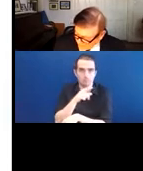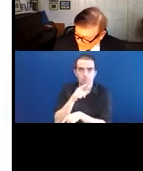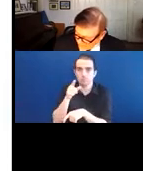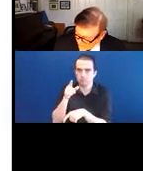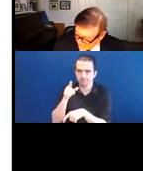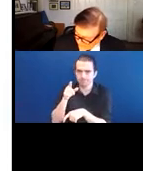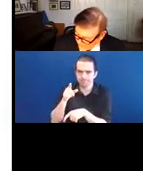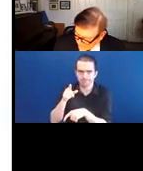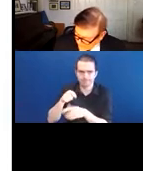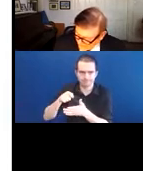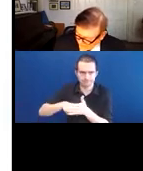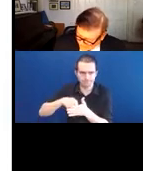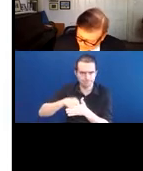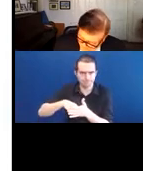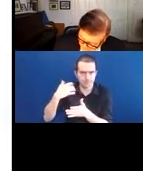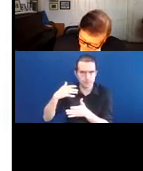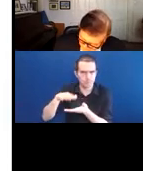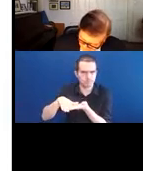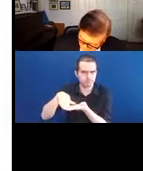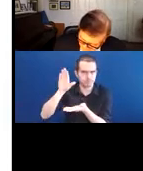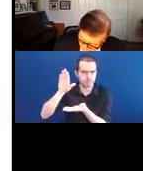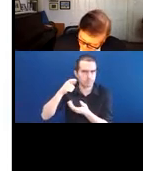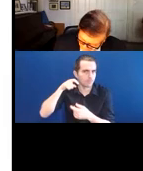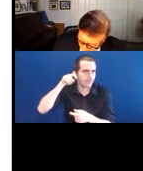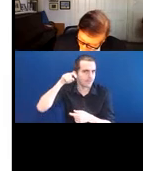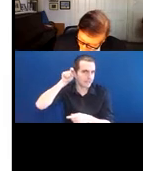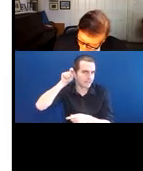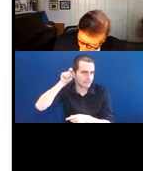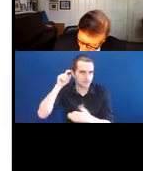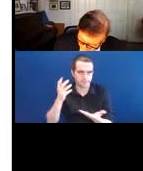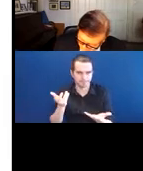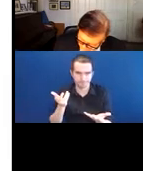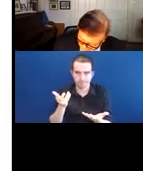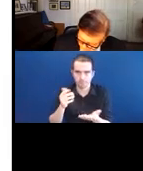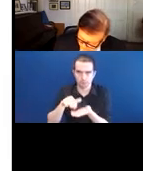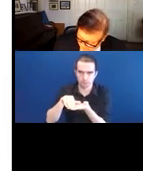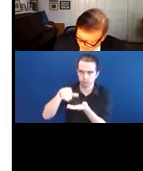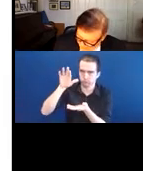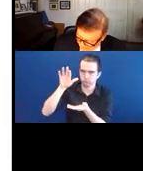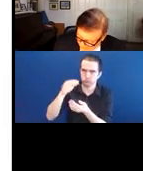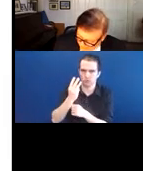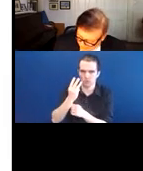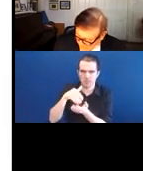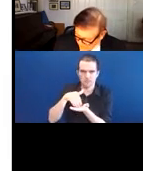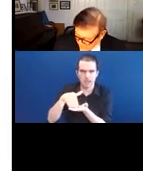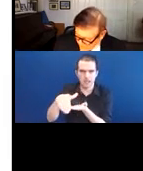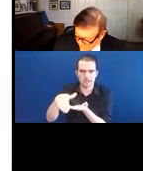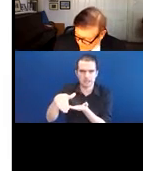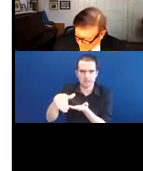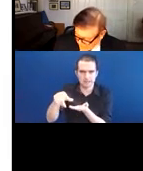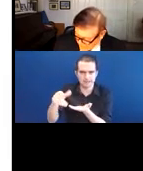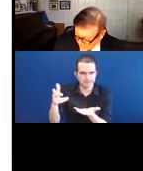limited hospitals, and the charges are quite high for the ordinary people, like hearing aids, costing up to 3 million Uganda